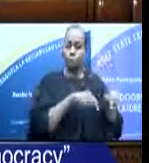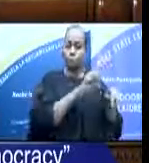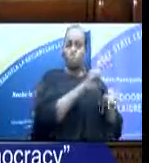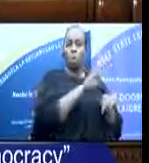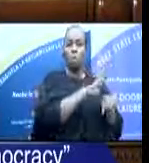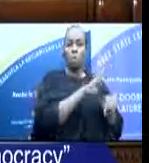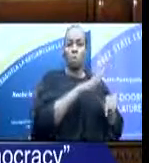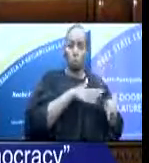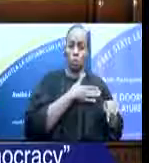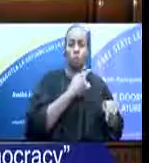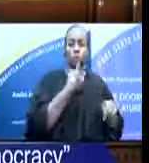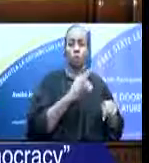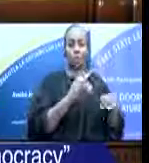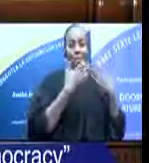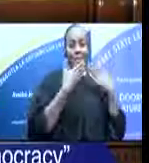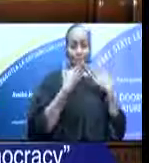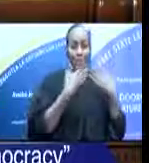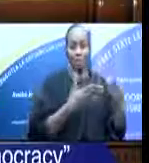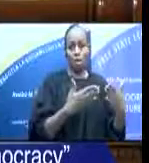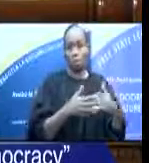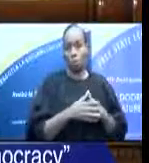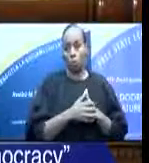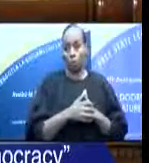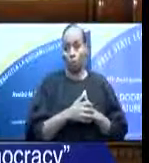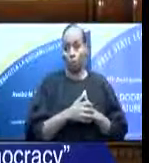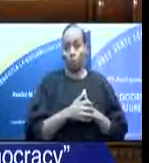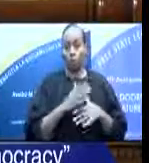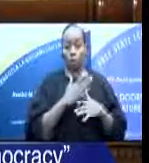a leboha mme Monsensi.